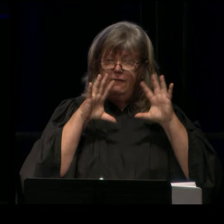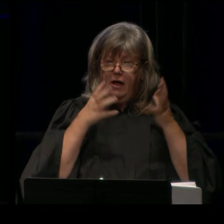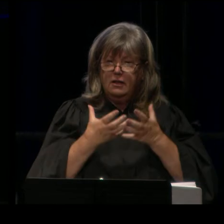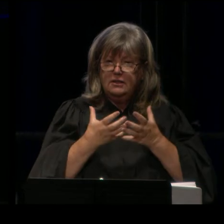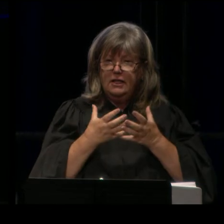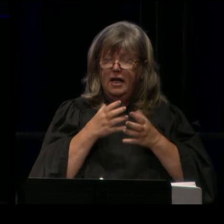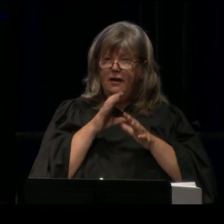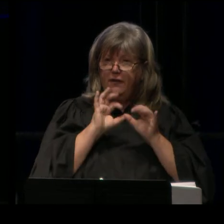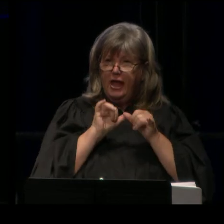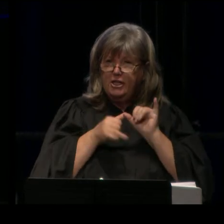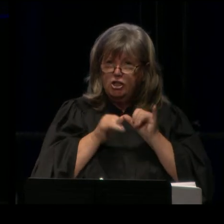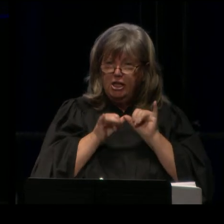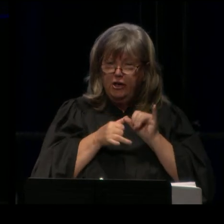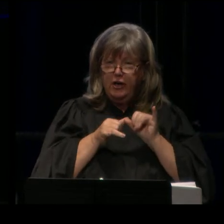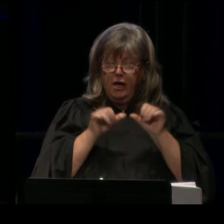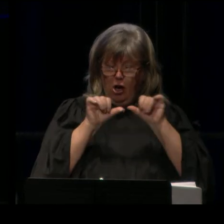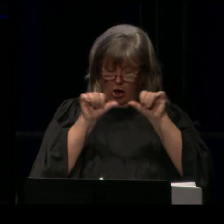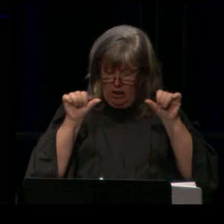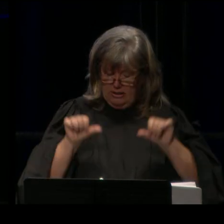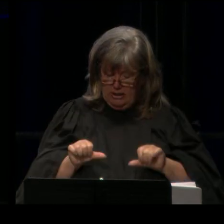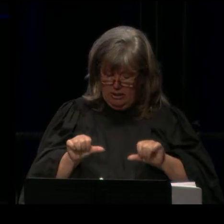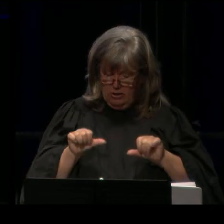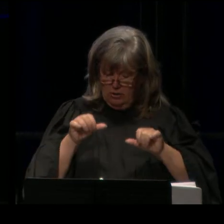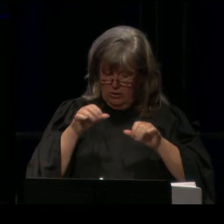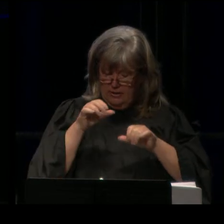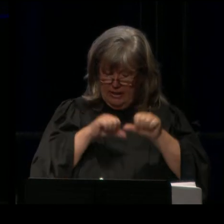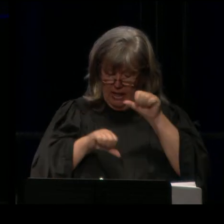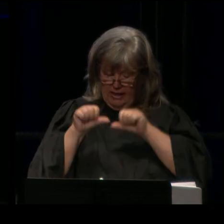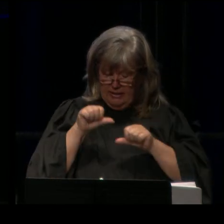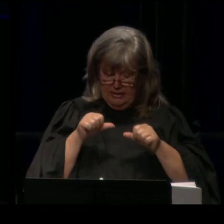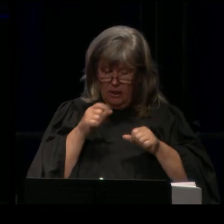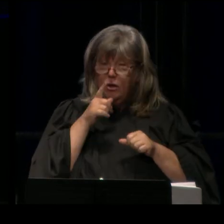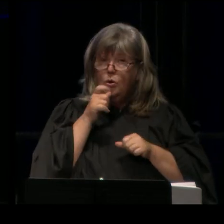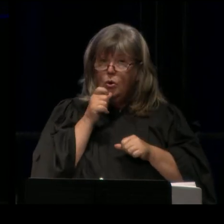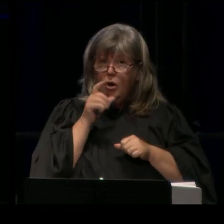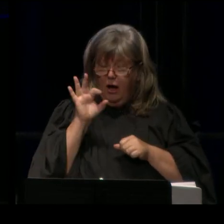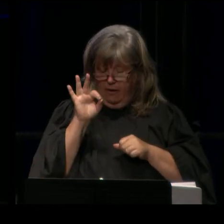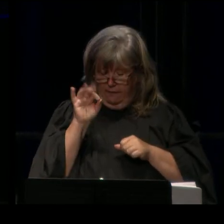Science is Fadi Leos Gideon.